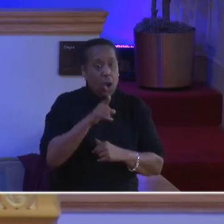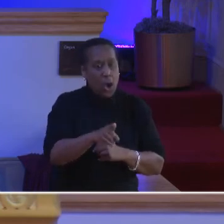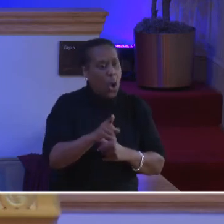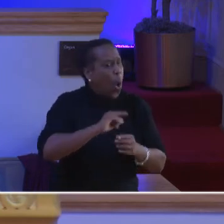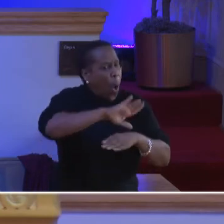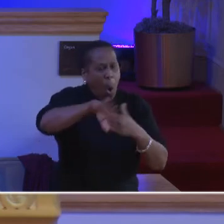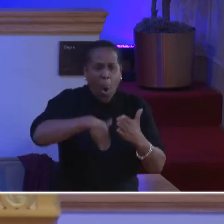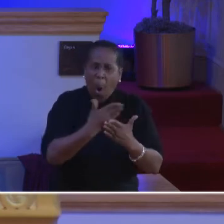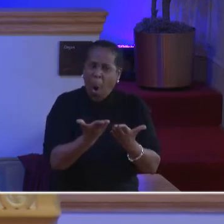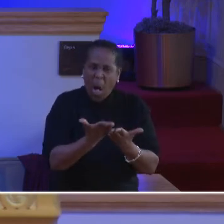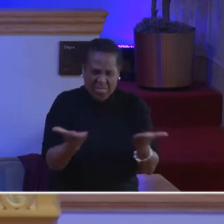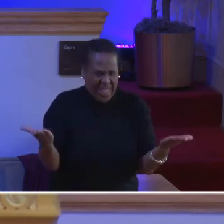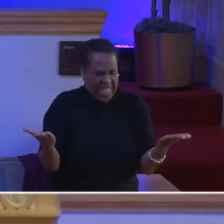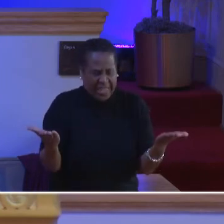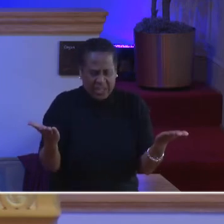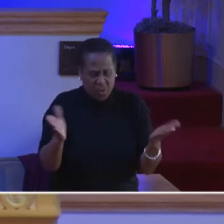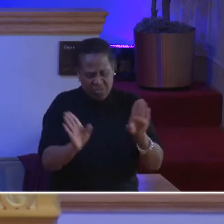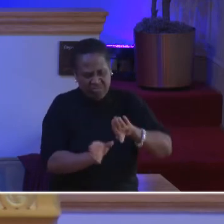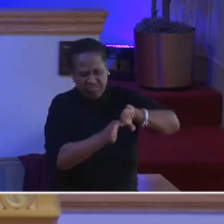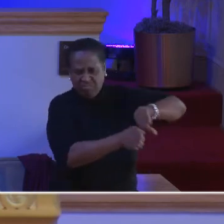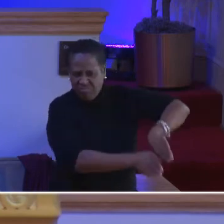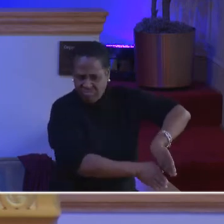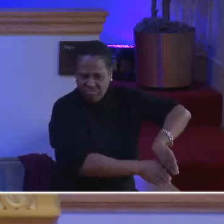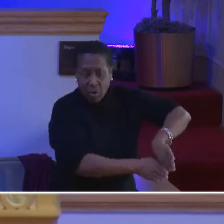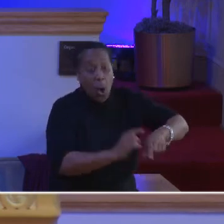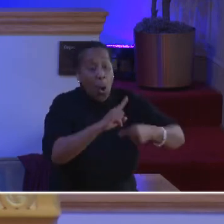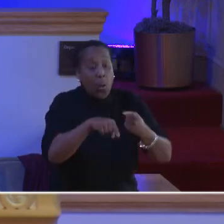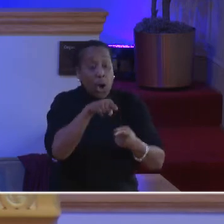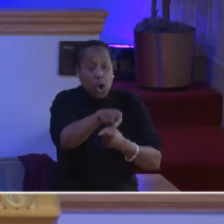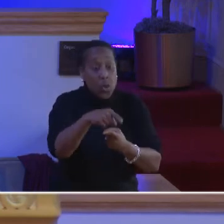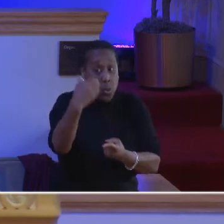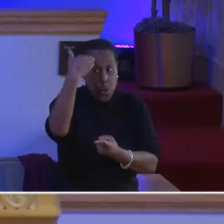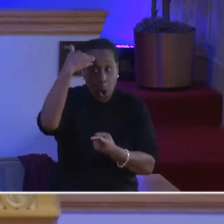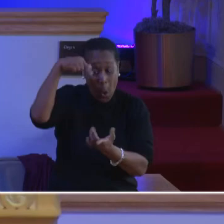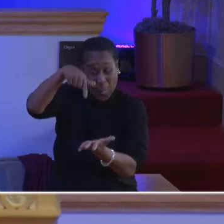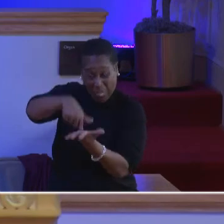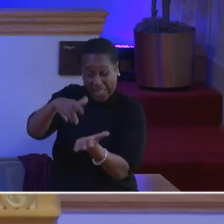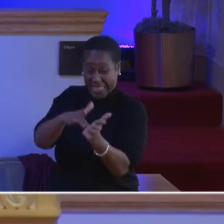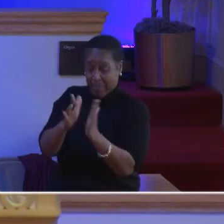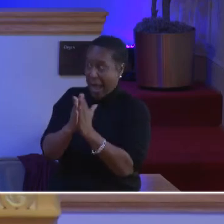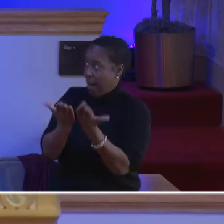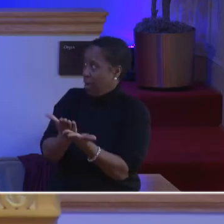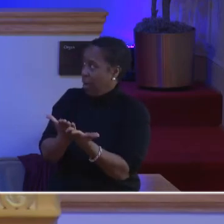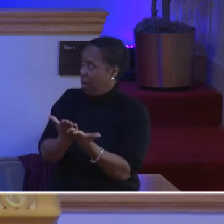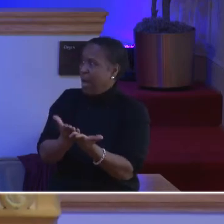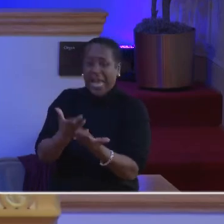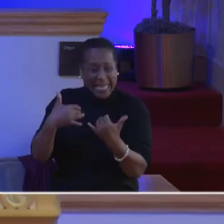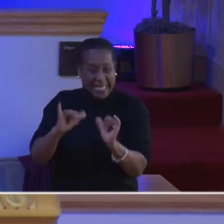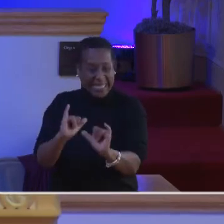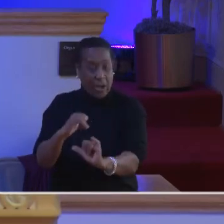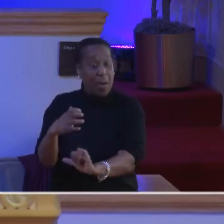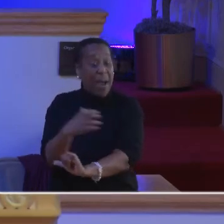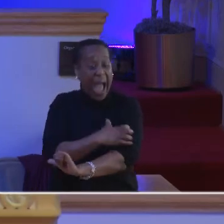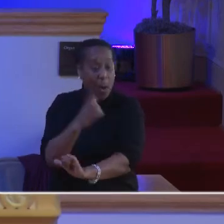all kind of stuff to flight. When you know this Bible, because there's still